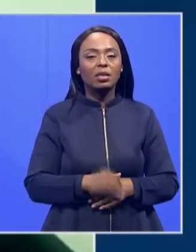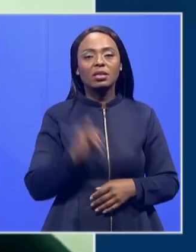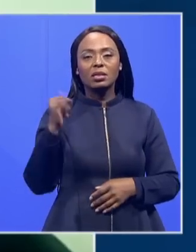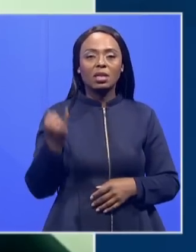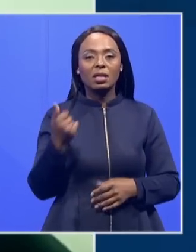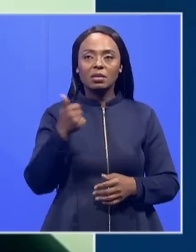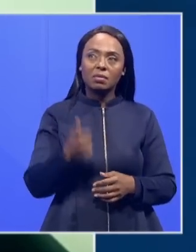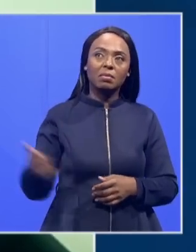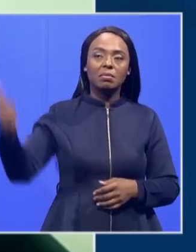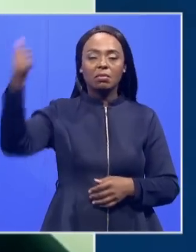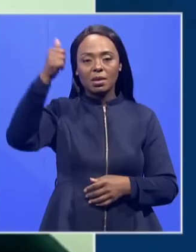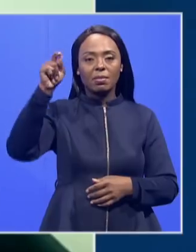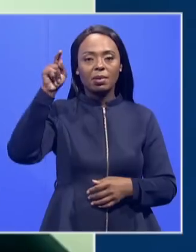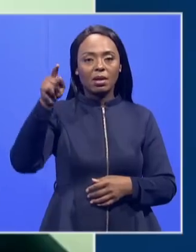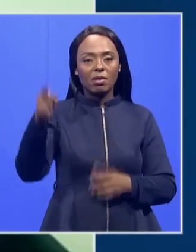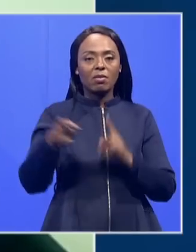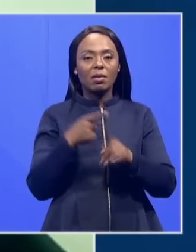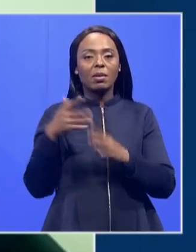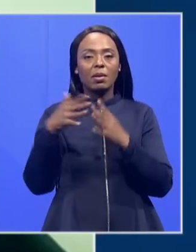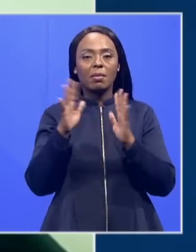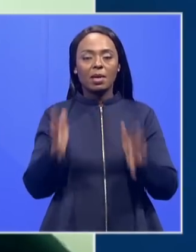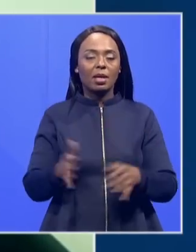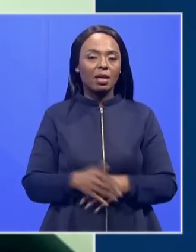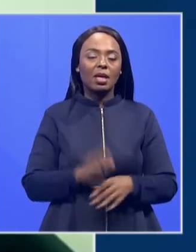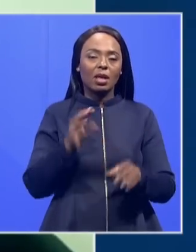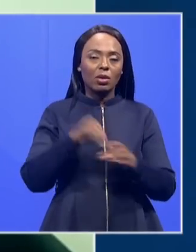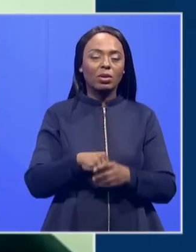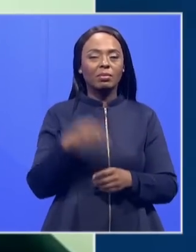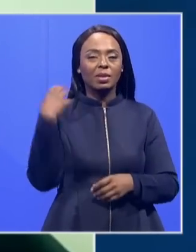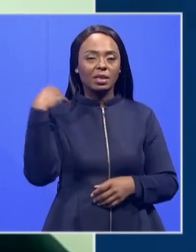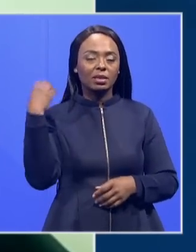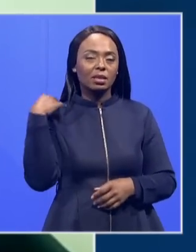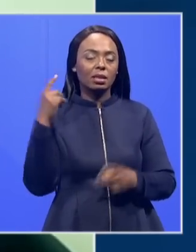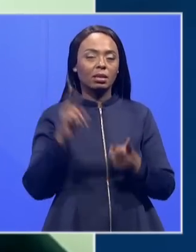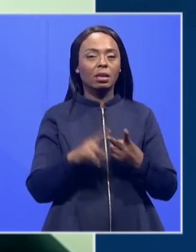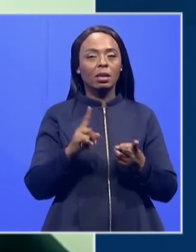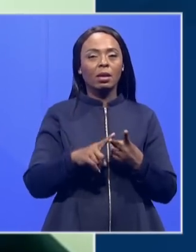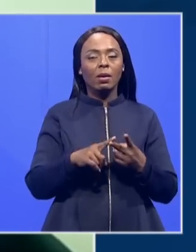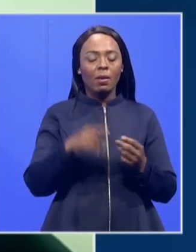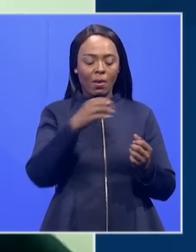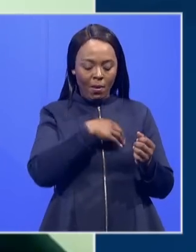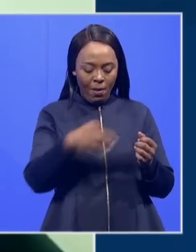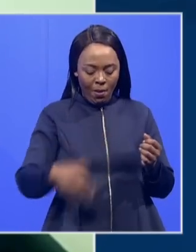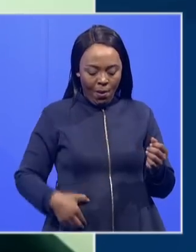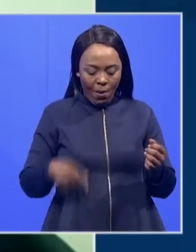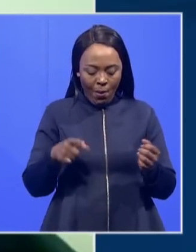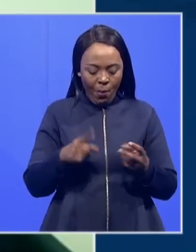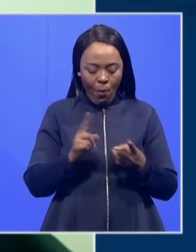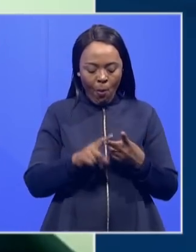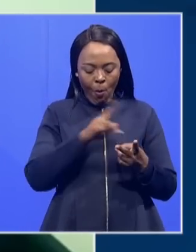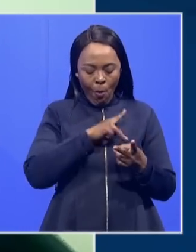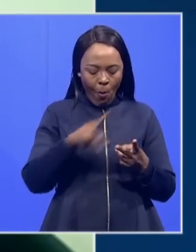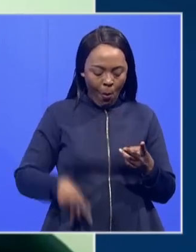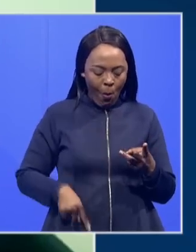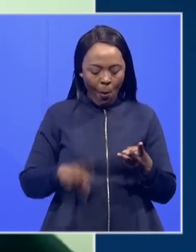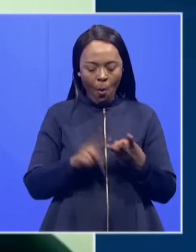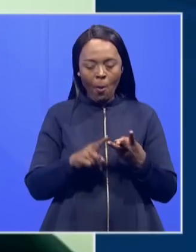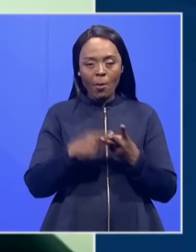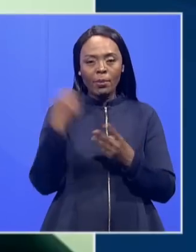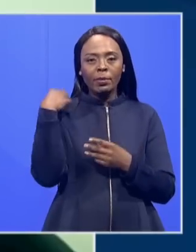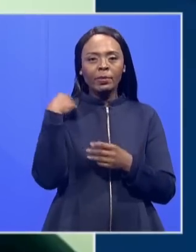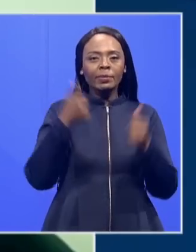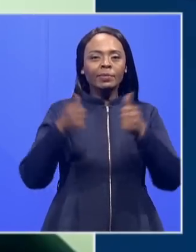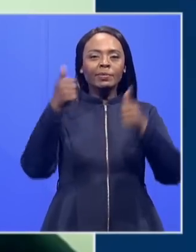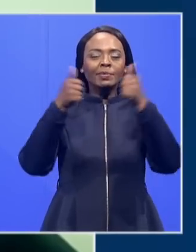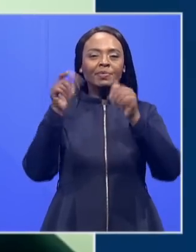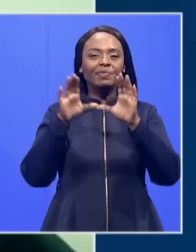themselves. This comes with their delegations, which includes the ministers, members of the diplomatic corps, negotiators, advisors, and other members that are